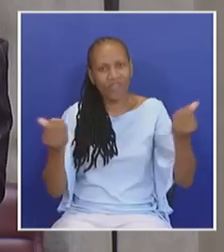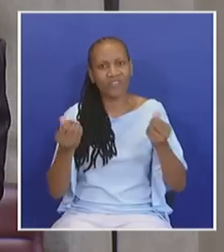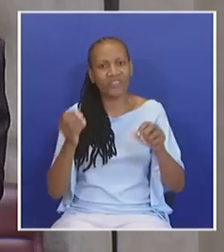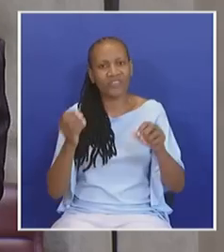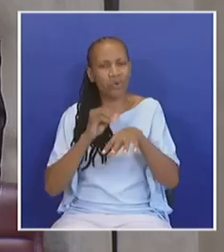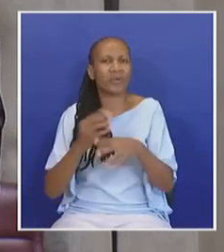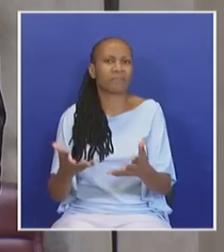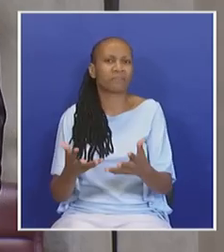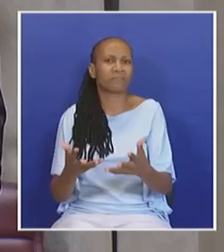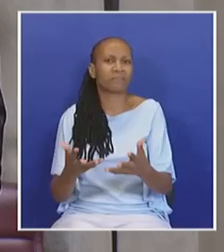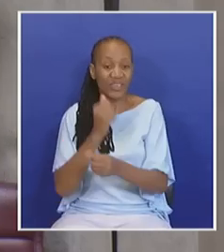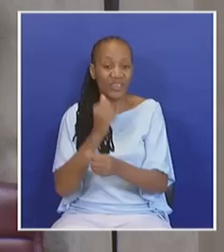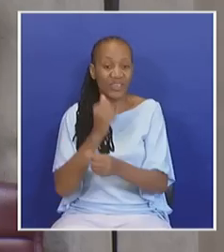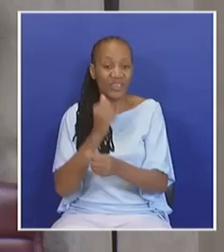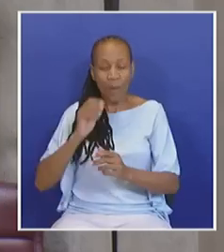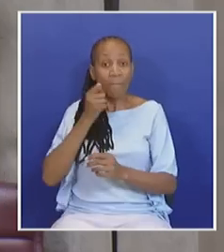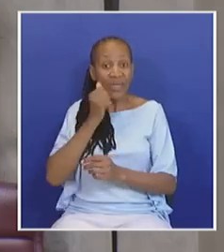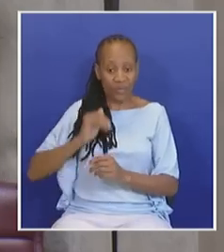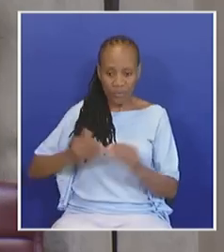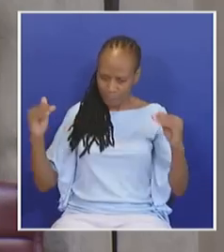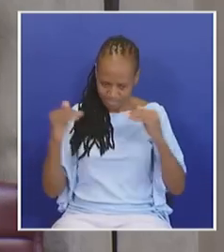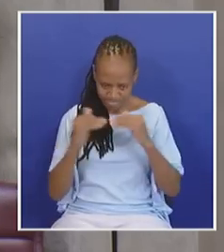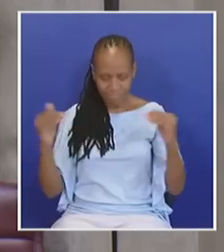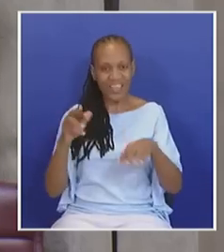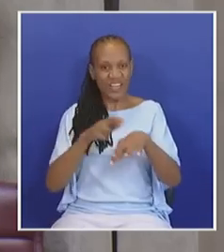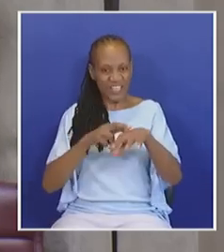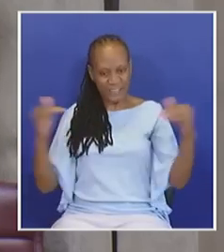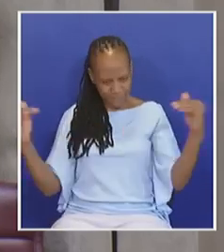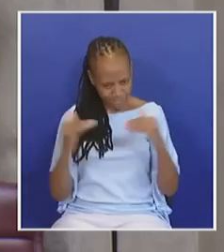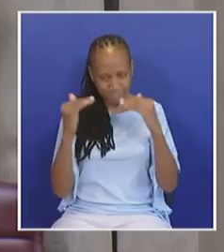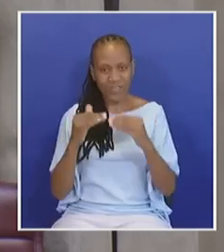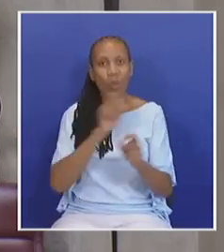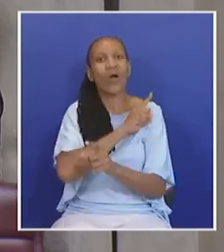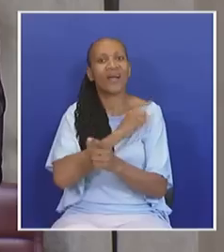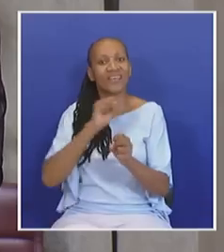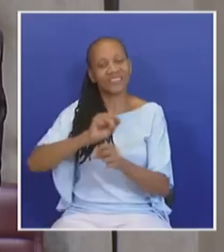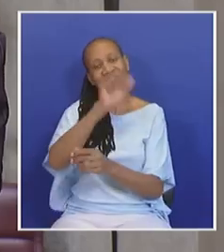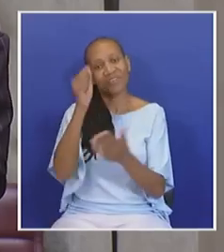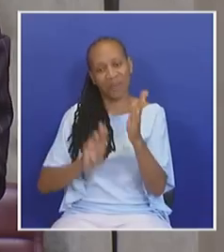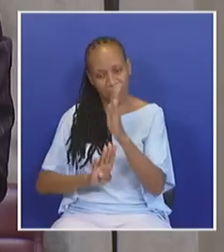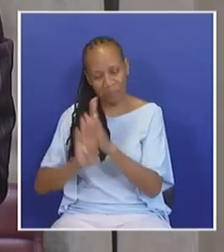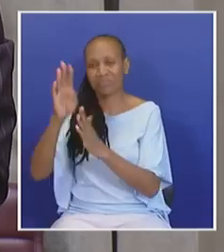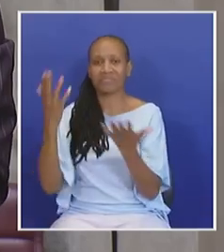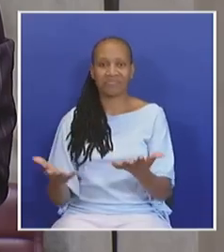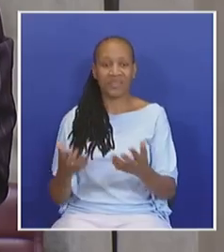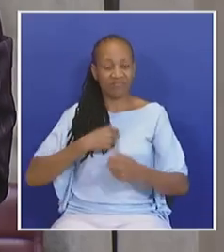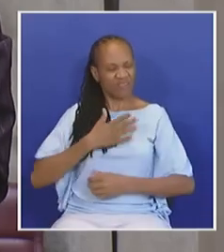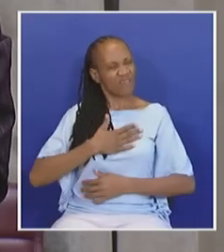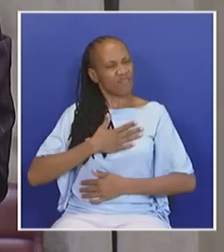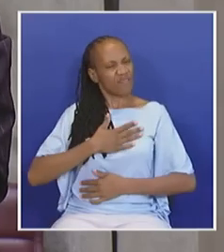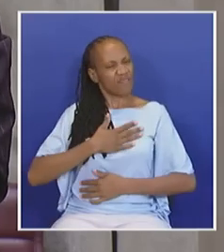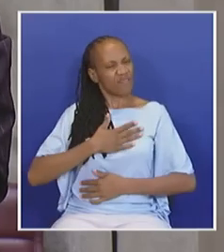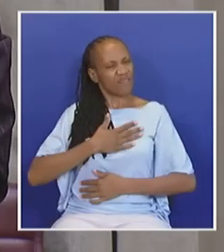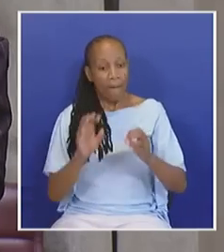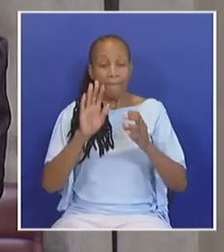united, non-racial, non-sexist, democratic, and prosperous South Africa. In my view, there are 3 broad areas which we must